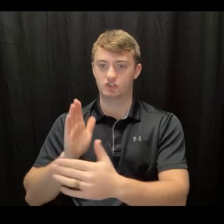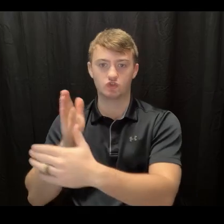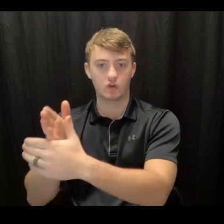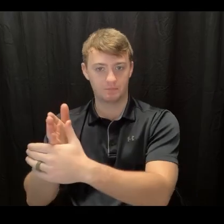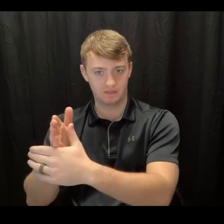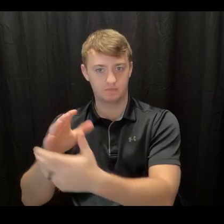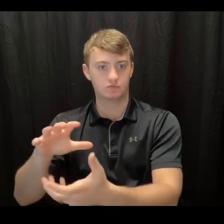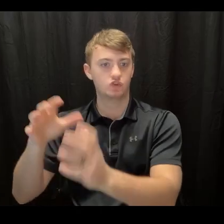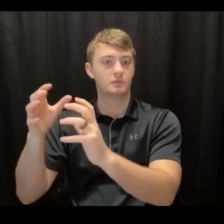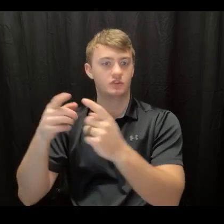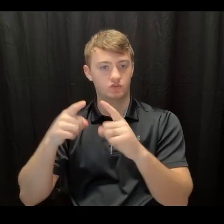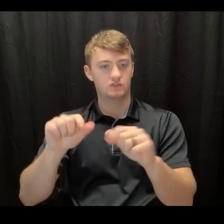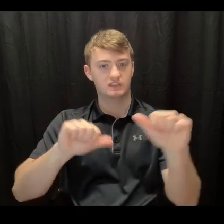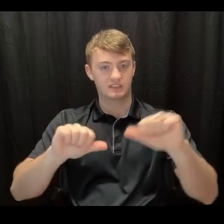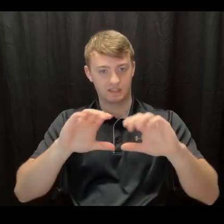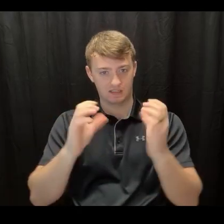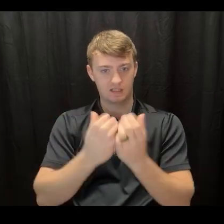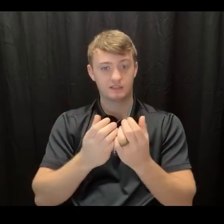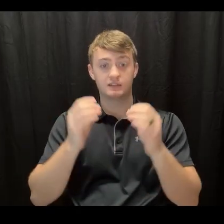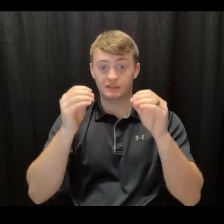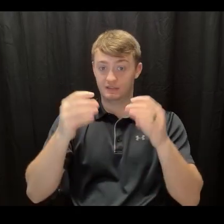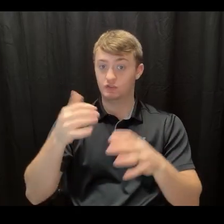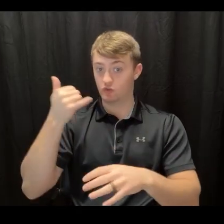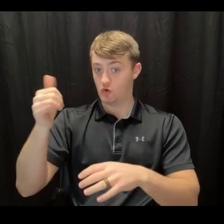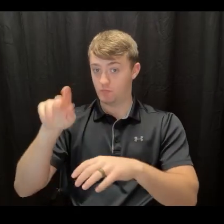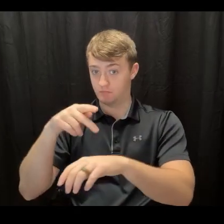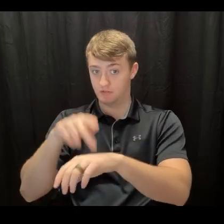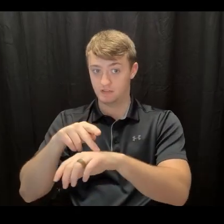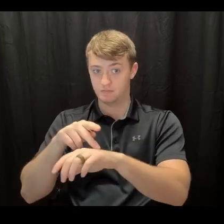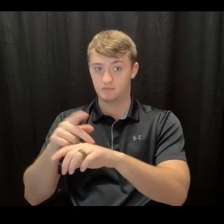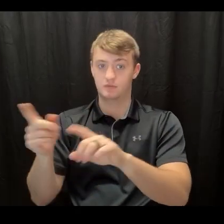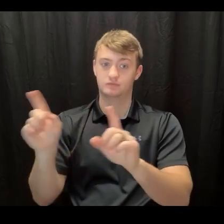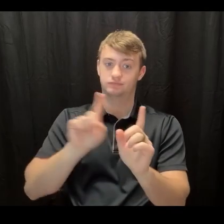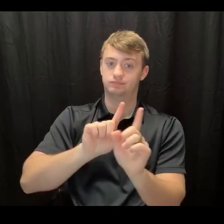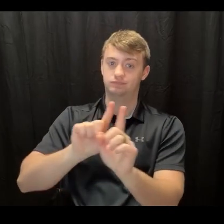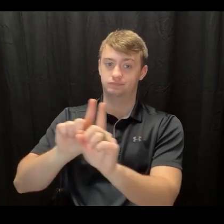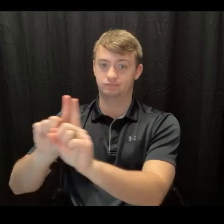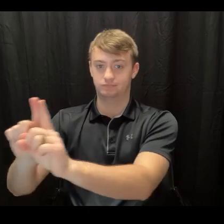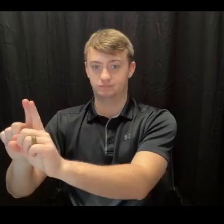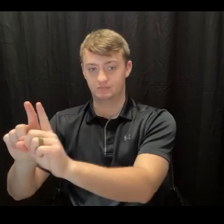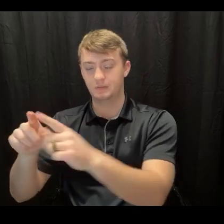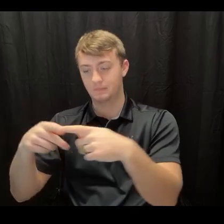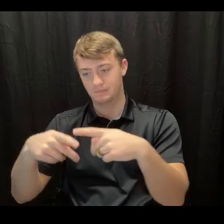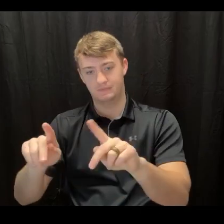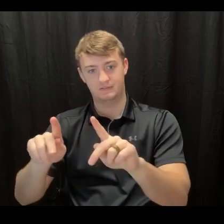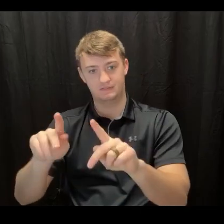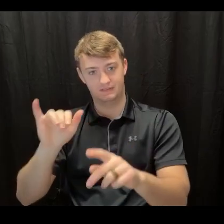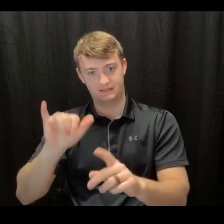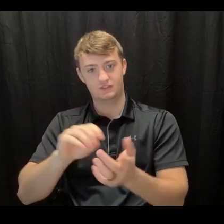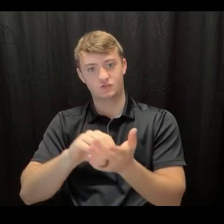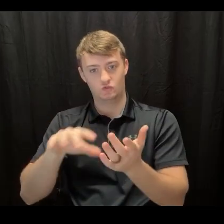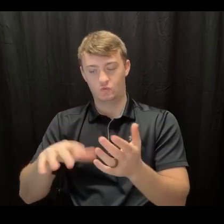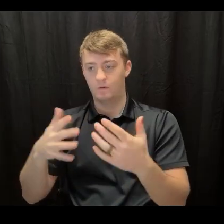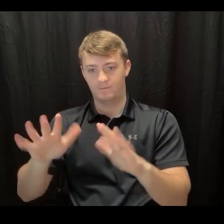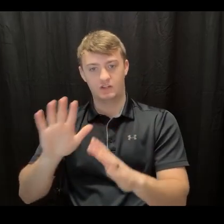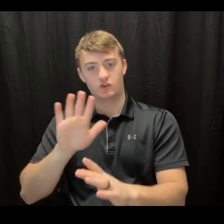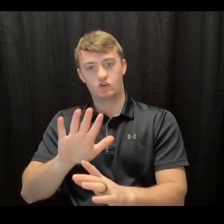class. Her teacher called the principal, who walked Natasha from her class and allowed her to complete her assignment in the